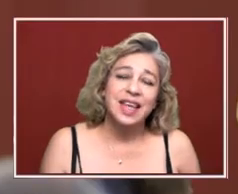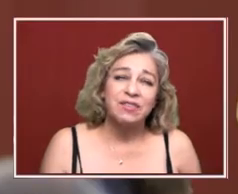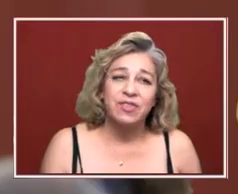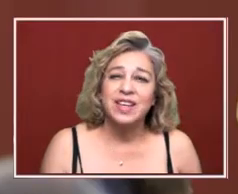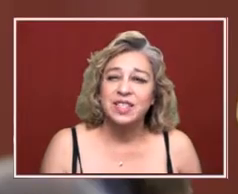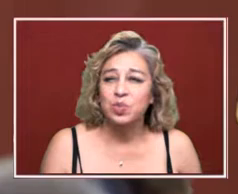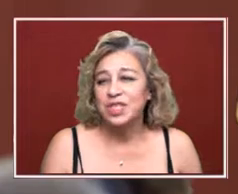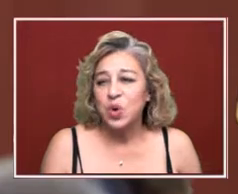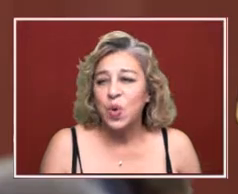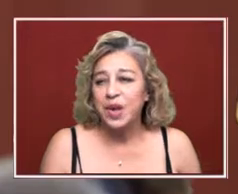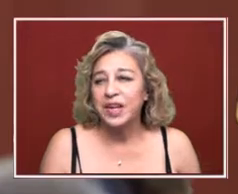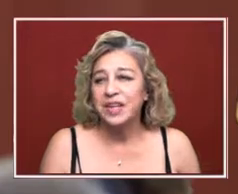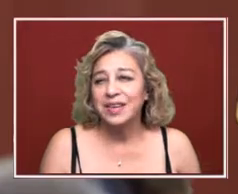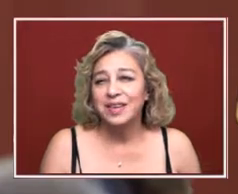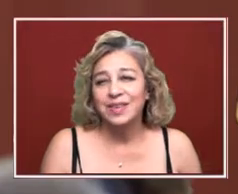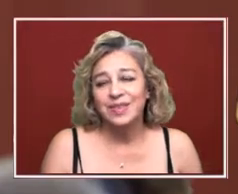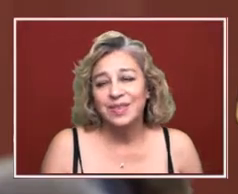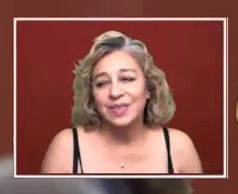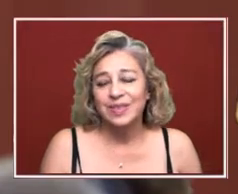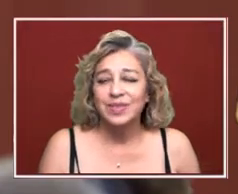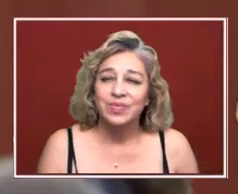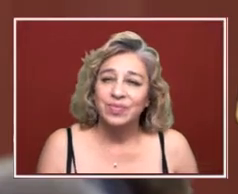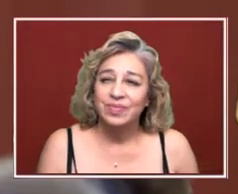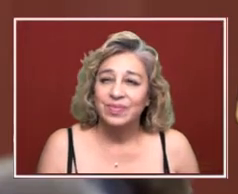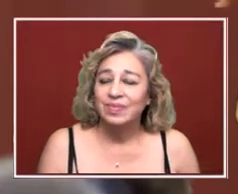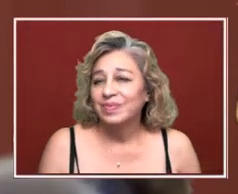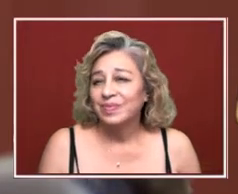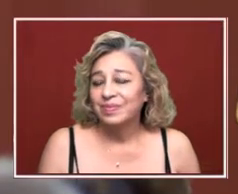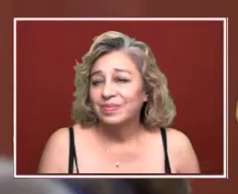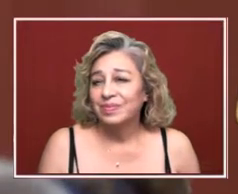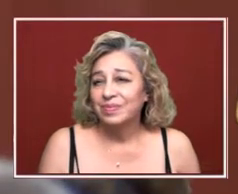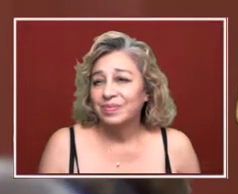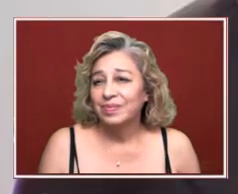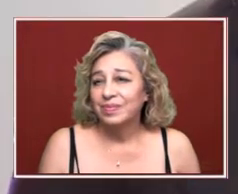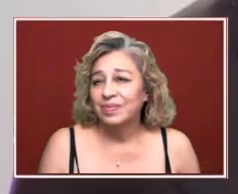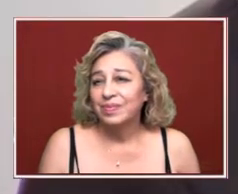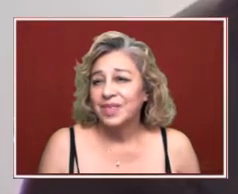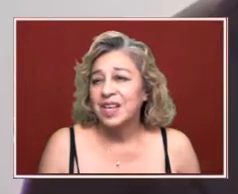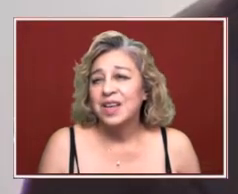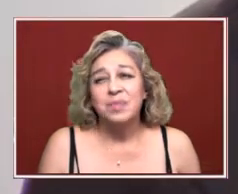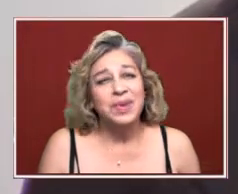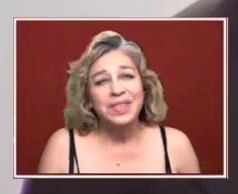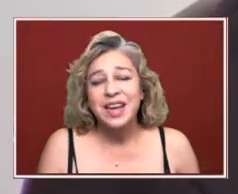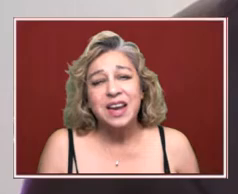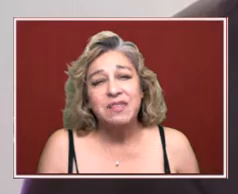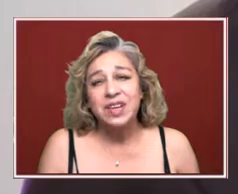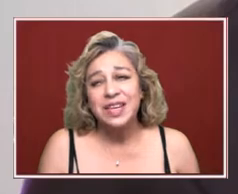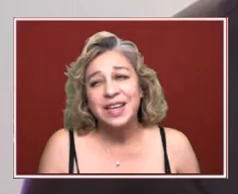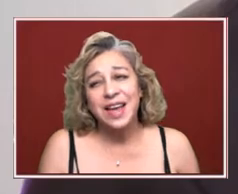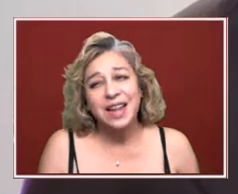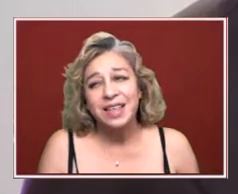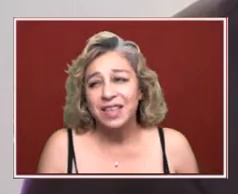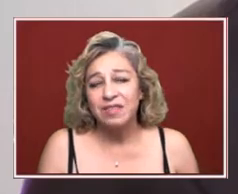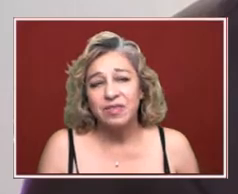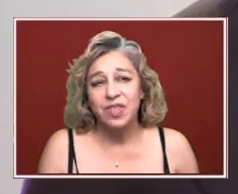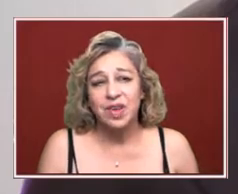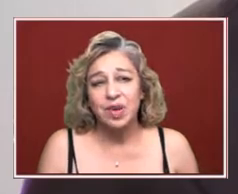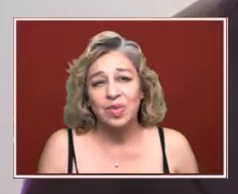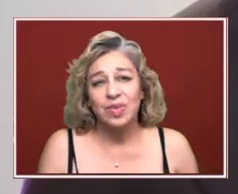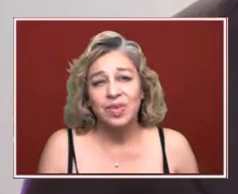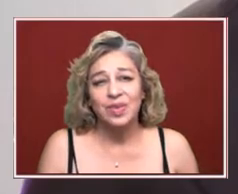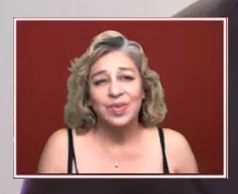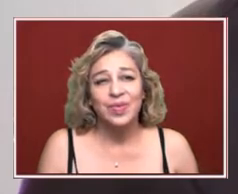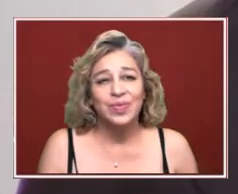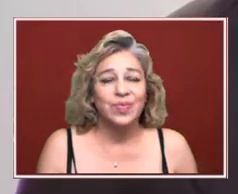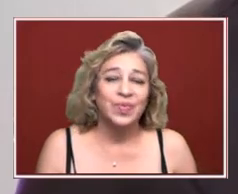Yes, that phrase was coined. Pero nunca se hizo nada por los jóvenes. But they never did anything for the